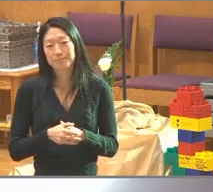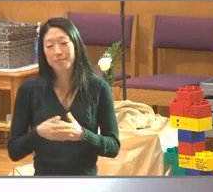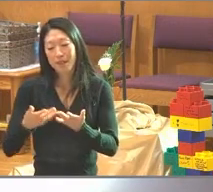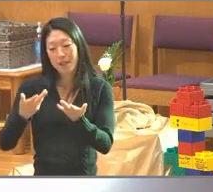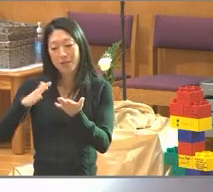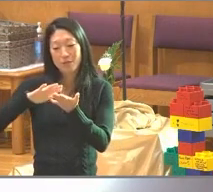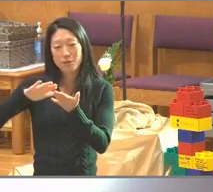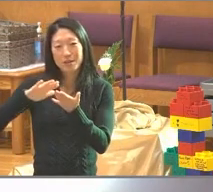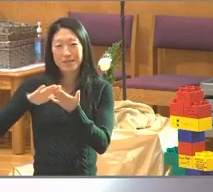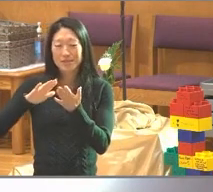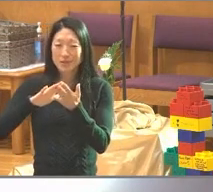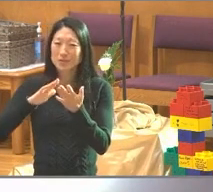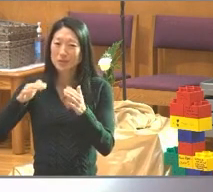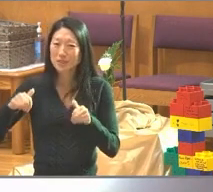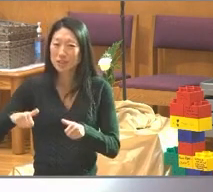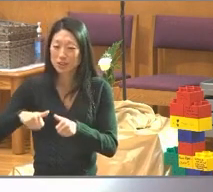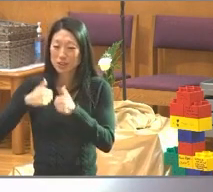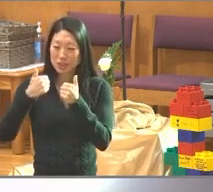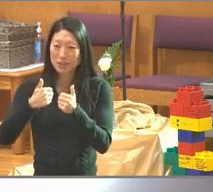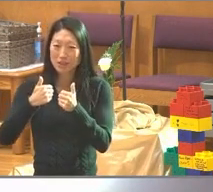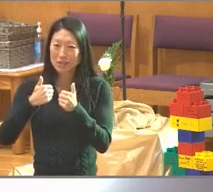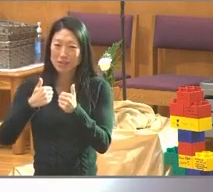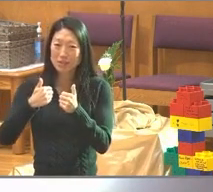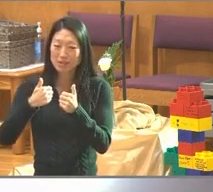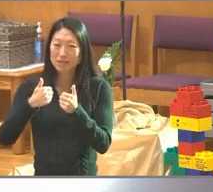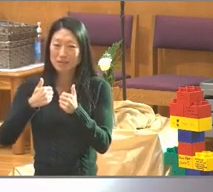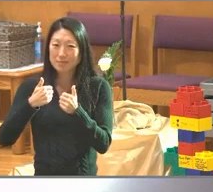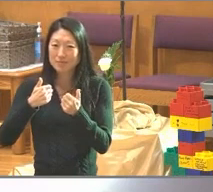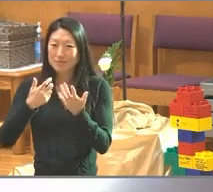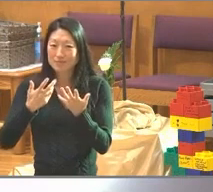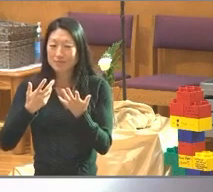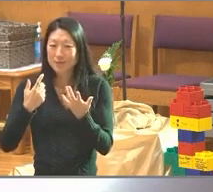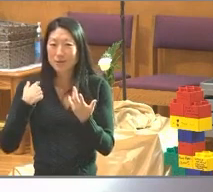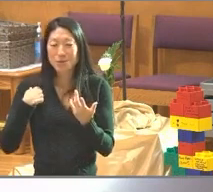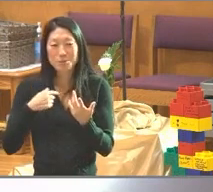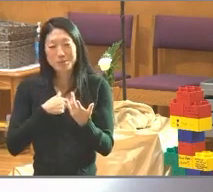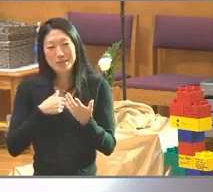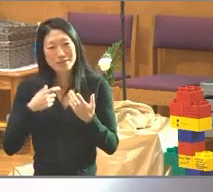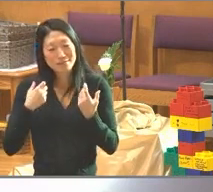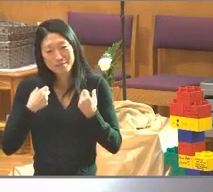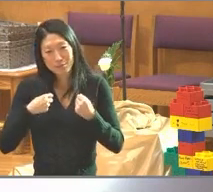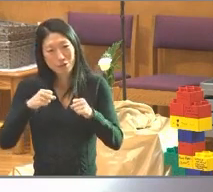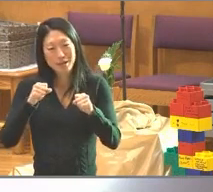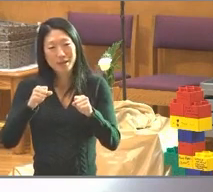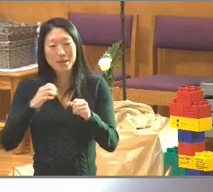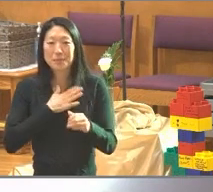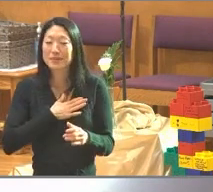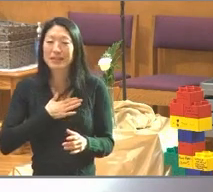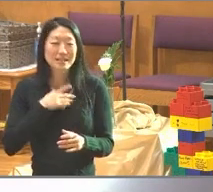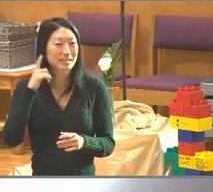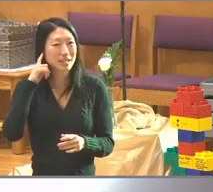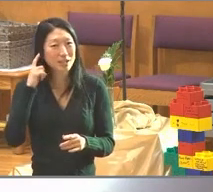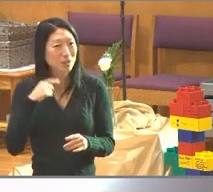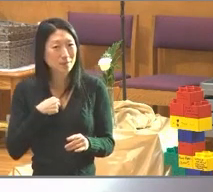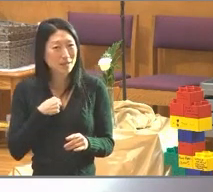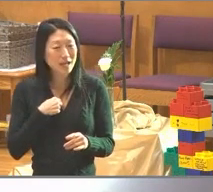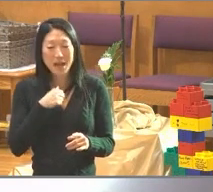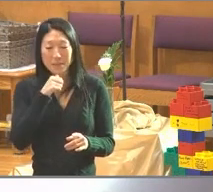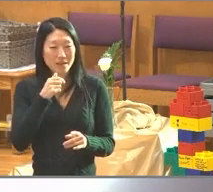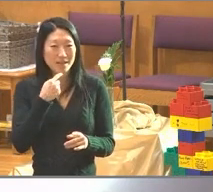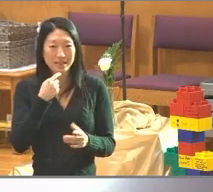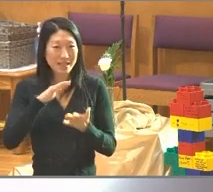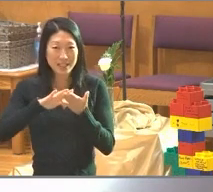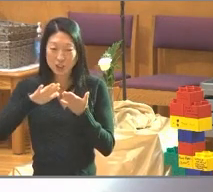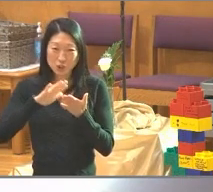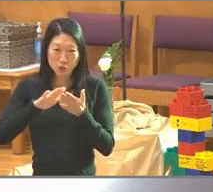Forgiveness is the most challenging journey any of us will ever take. And please hear me that this does not excuse the behavior